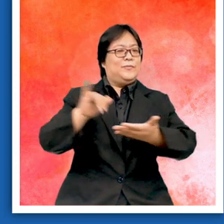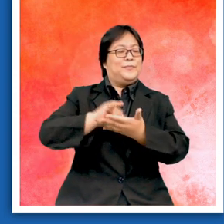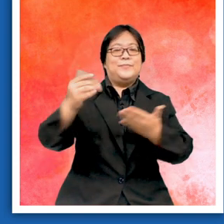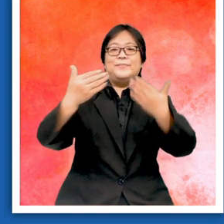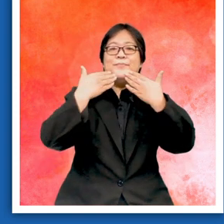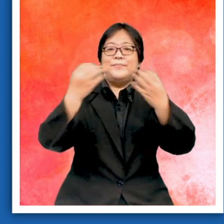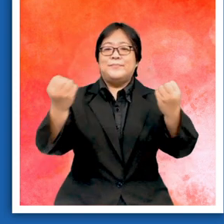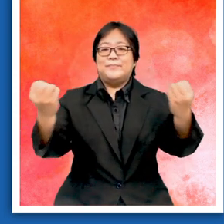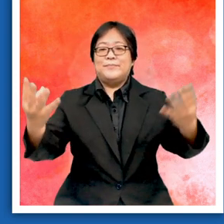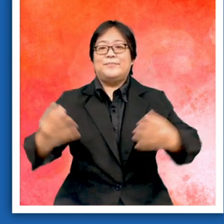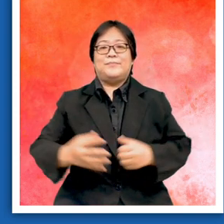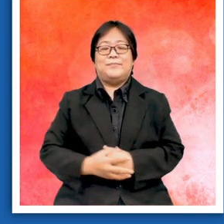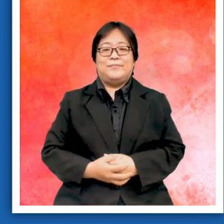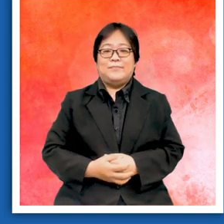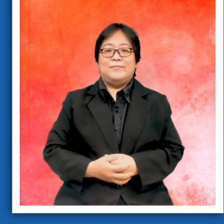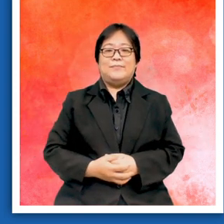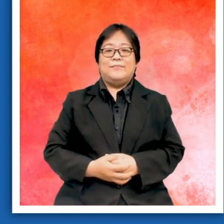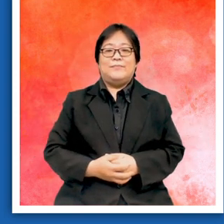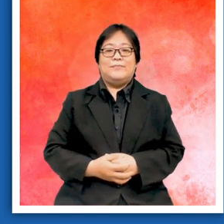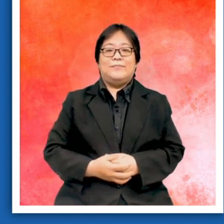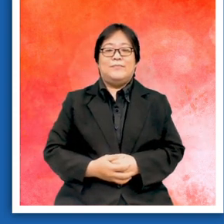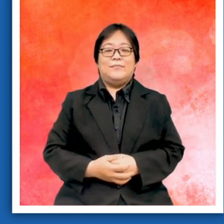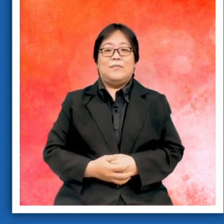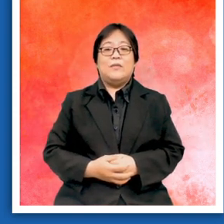I think that's all. Thank you very much.